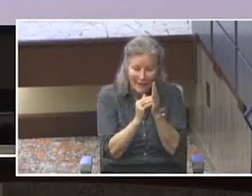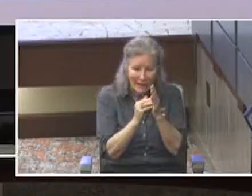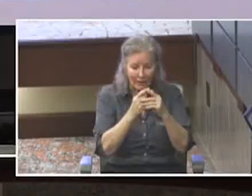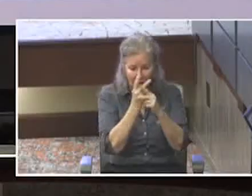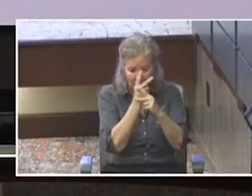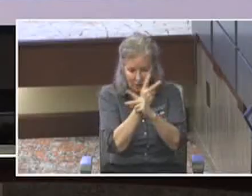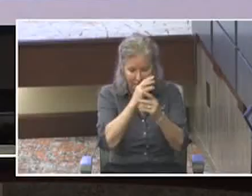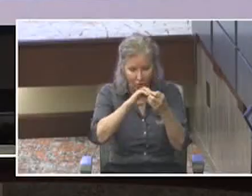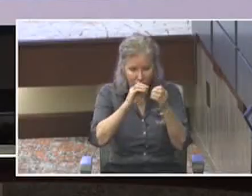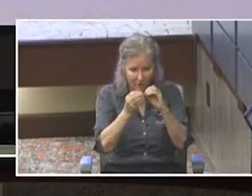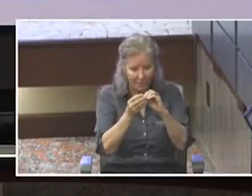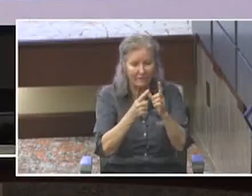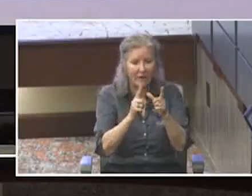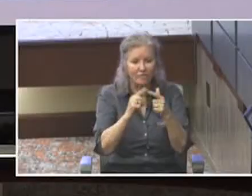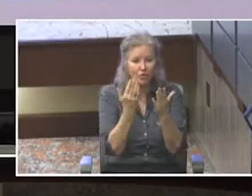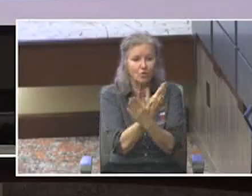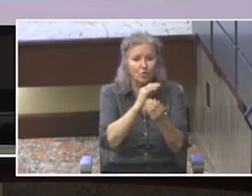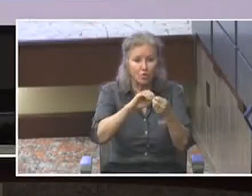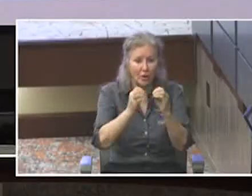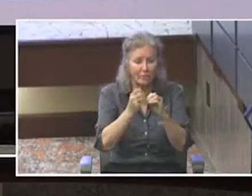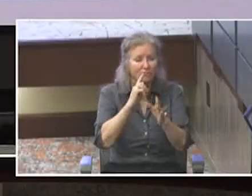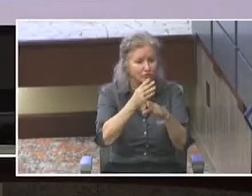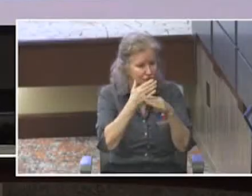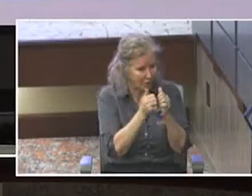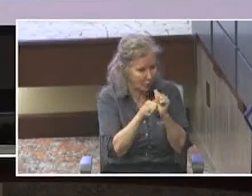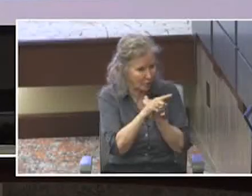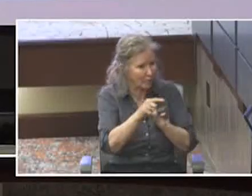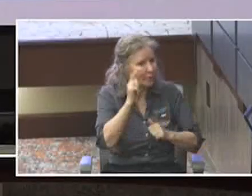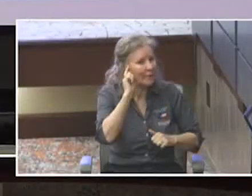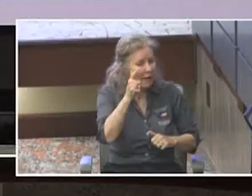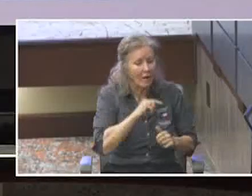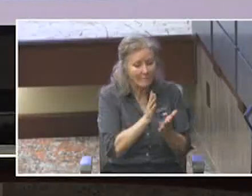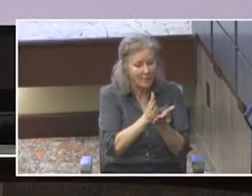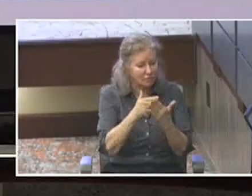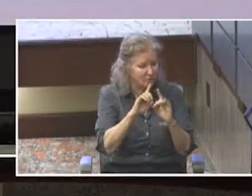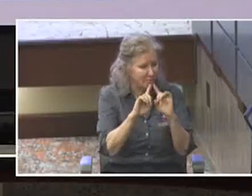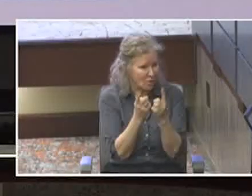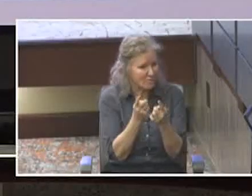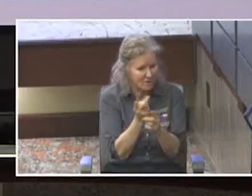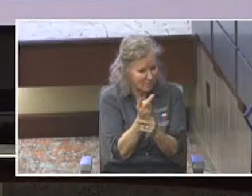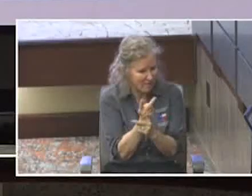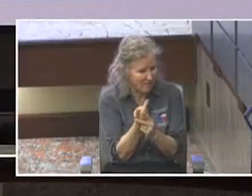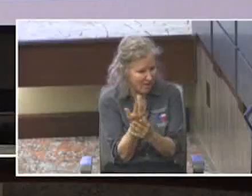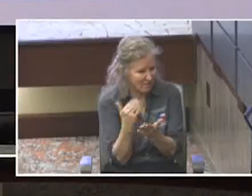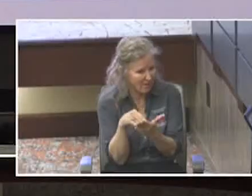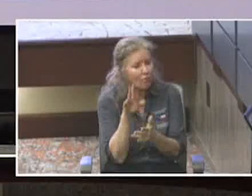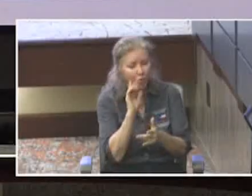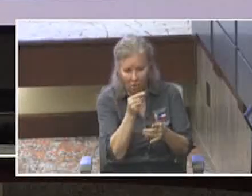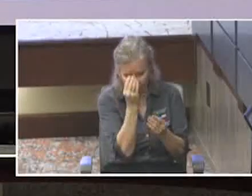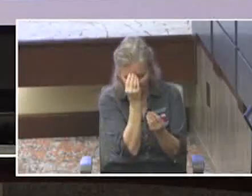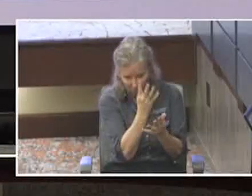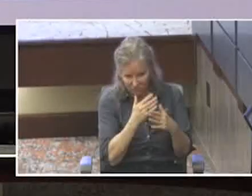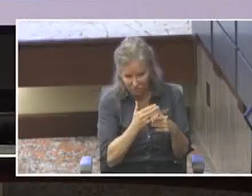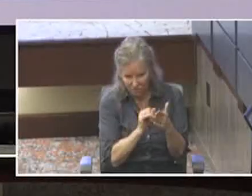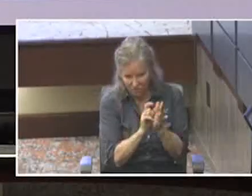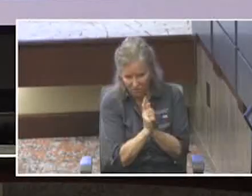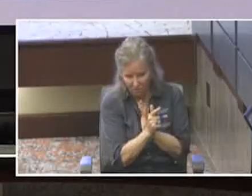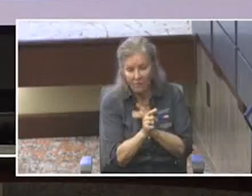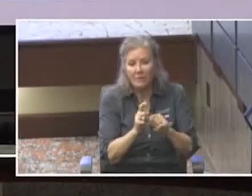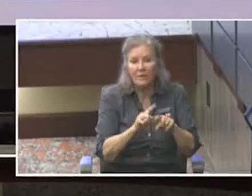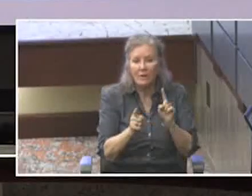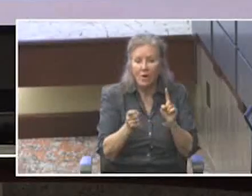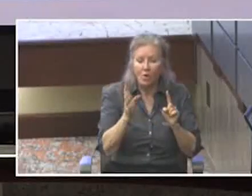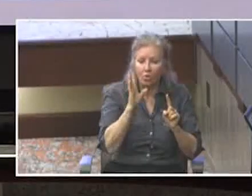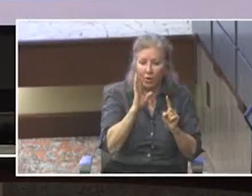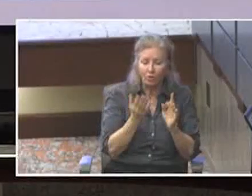revenues and expenses that our budget department is doing. But yes, we will take a look at this and reproject